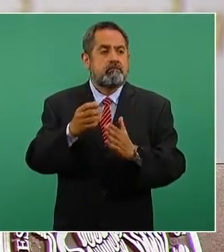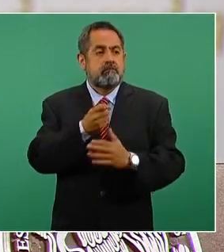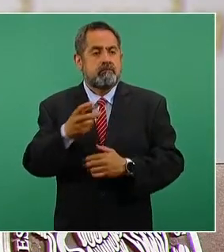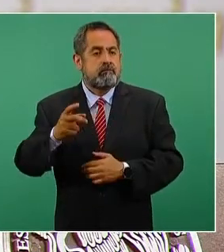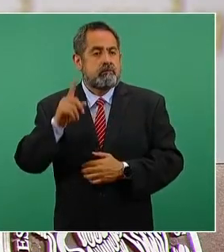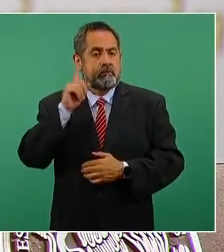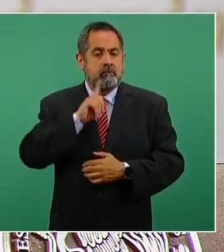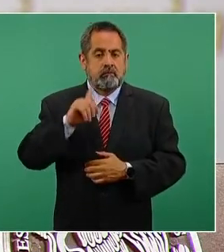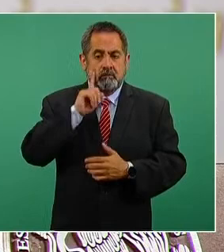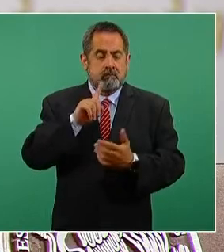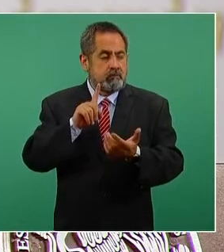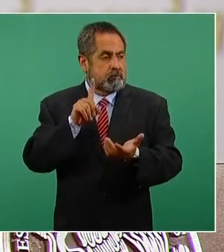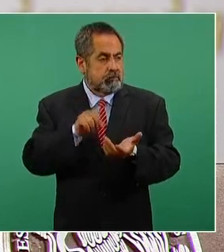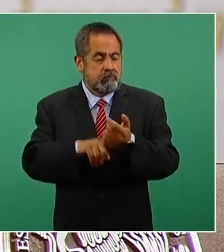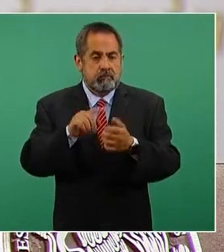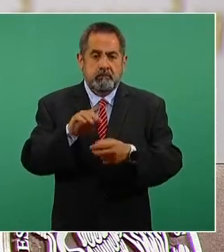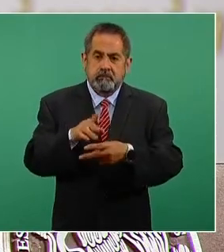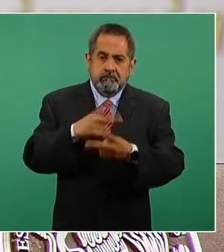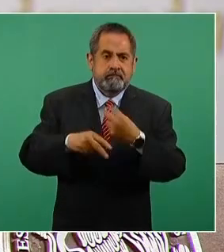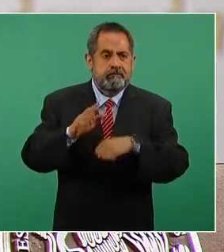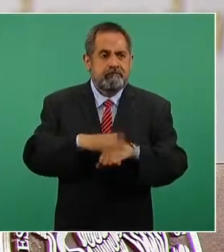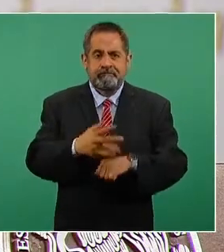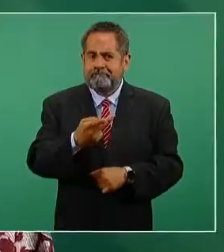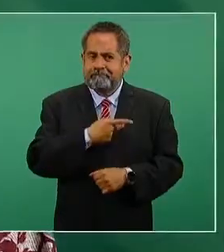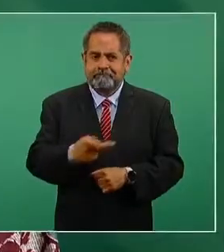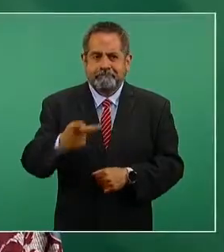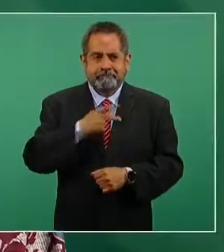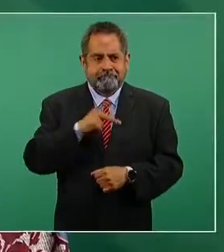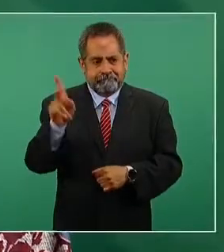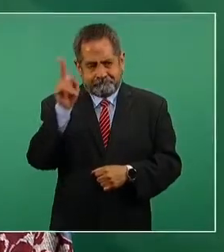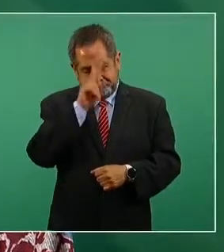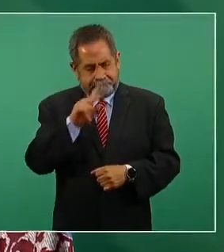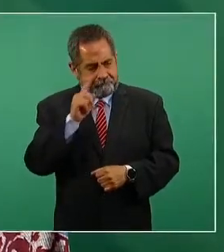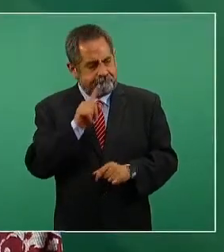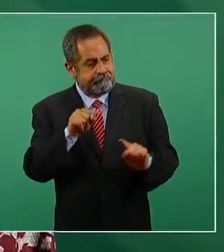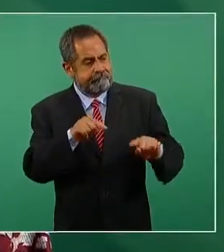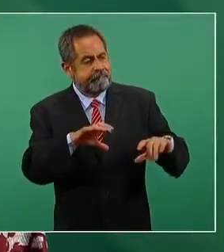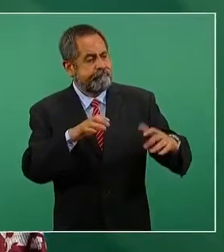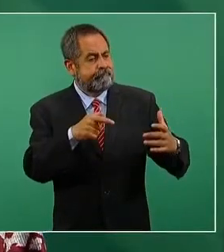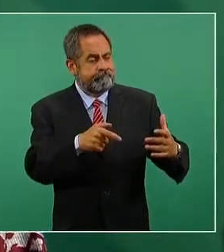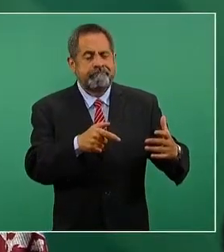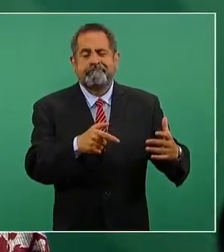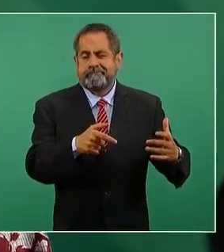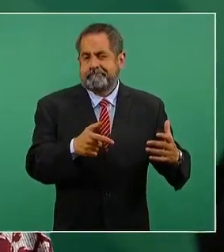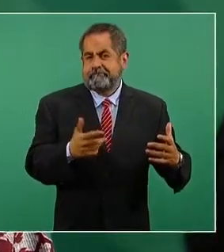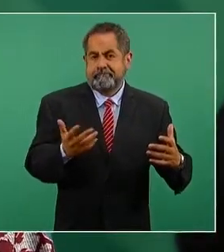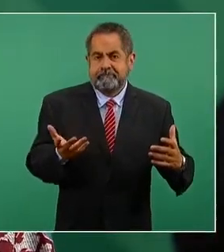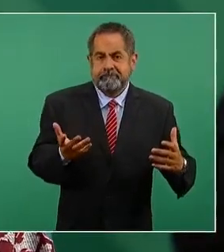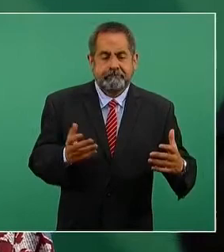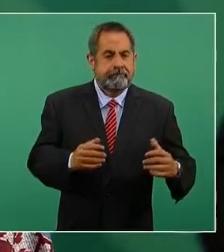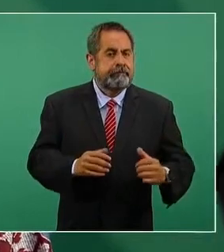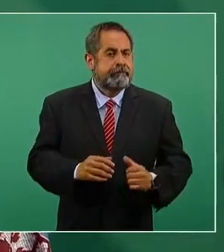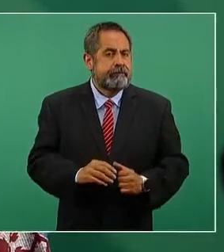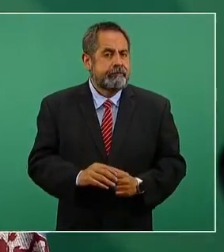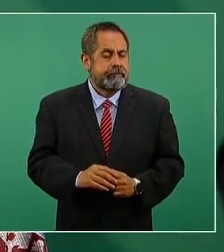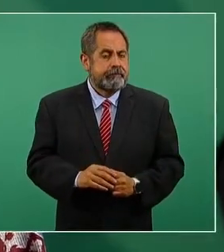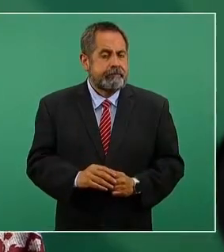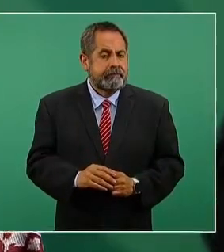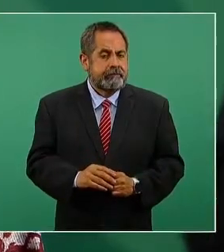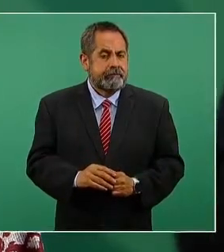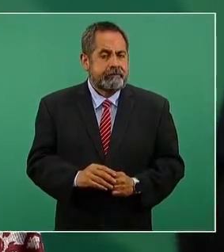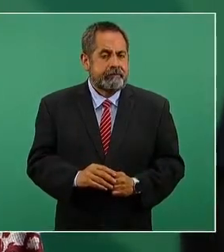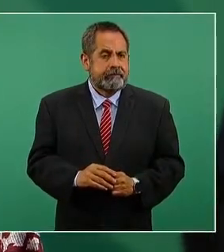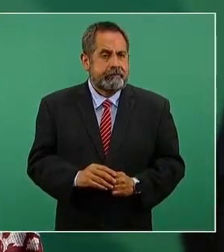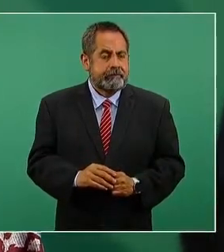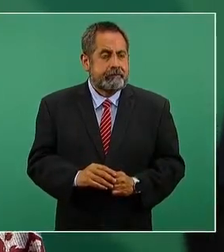mujeres acabaron en la pobreza extrema, and precipitating a shadow pandemic of all forms of violence against